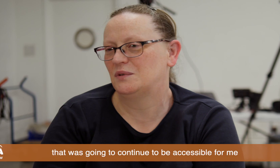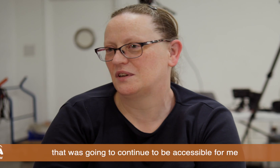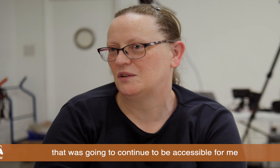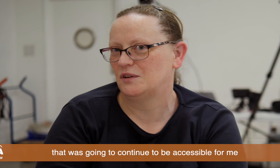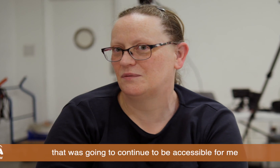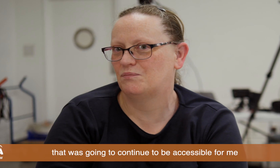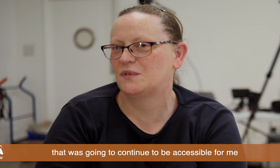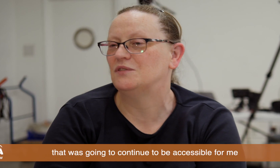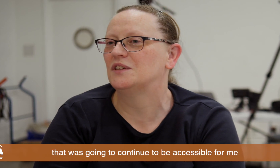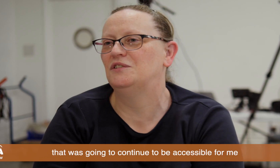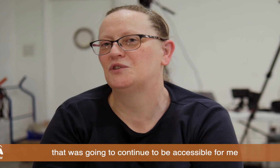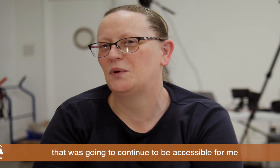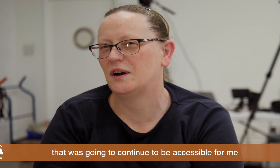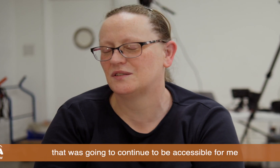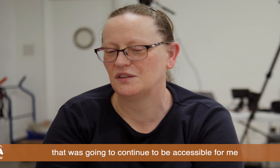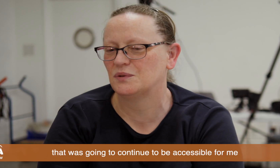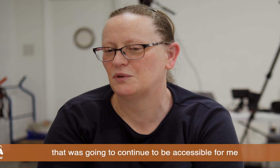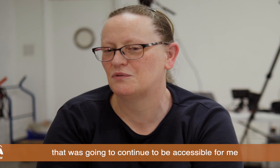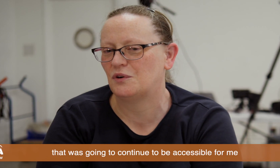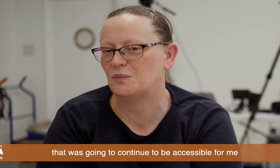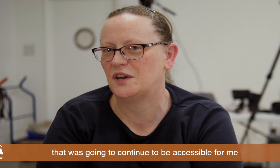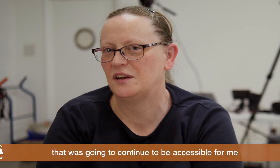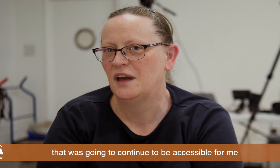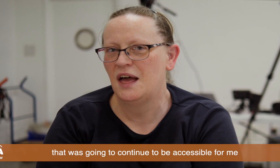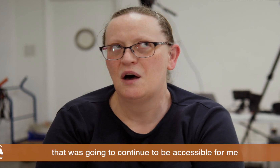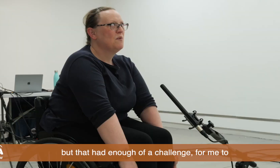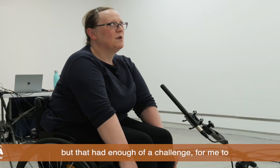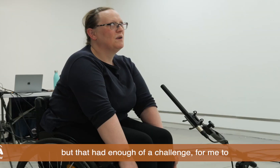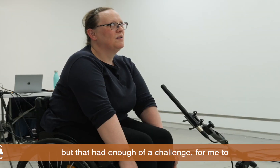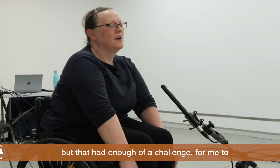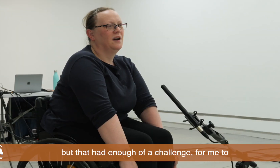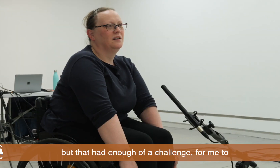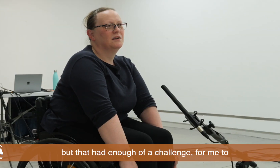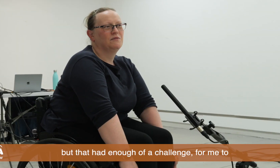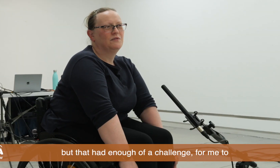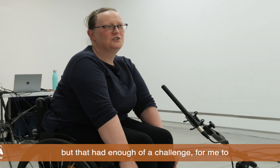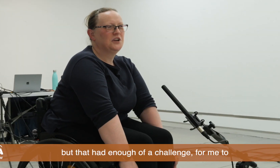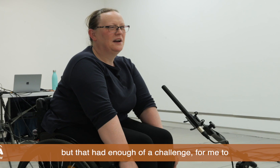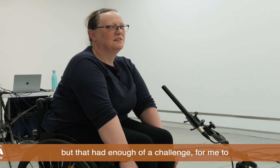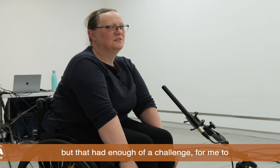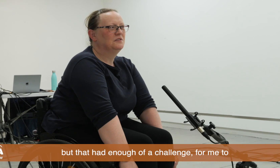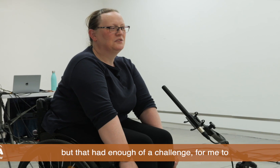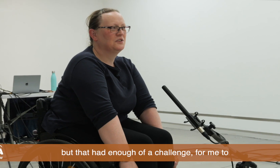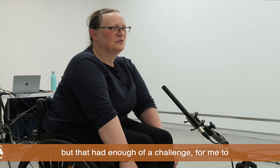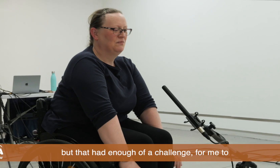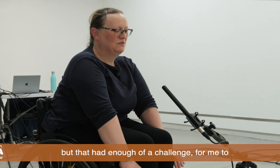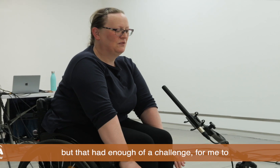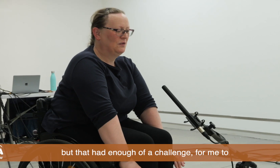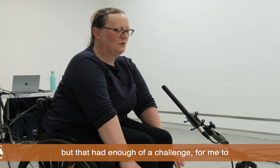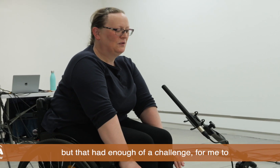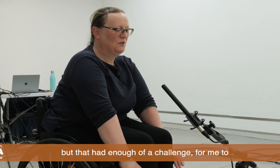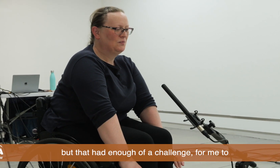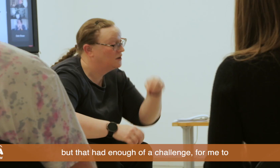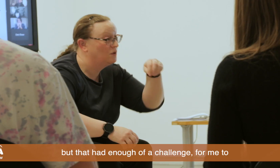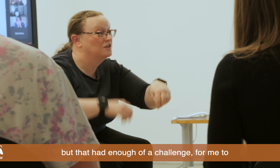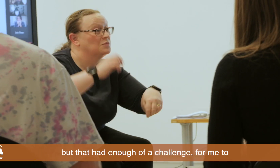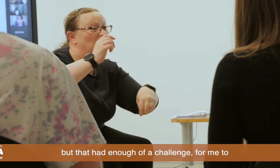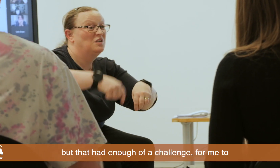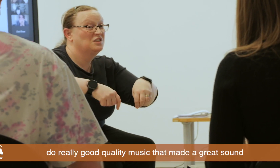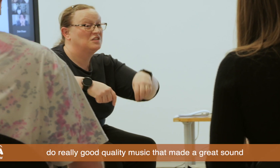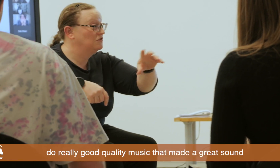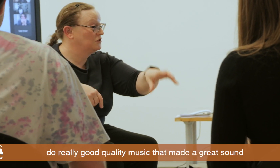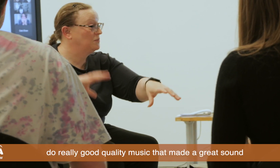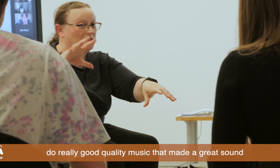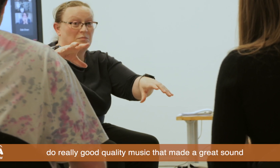something that was going to continue to be accessible for me, but that had enough of a challenge for me